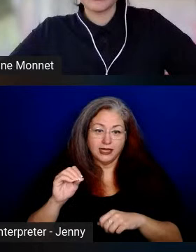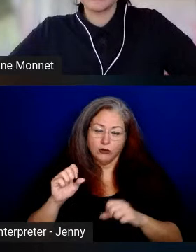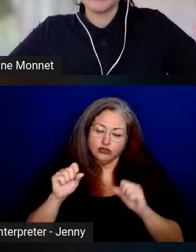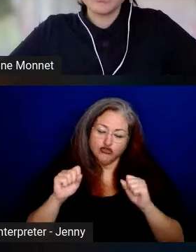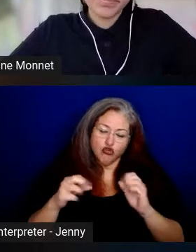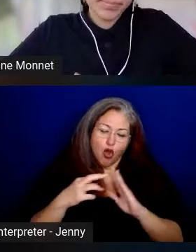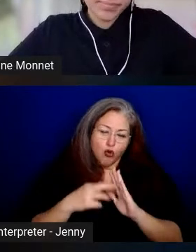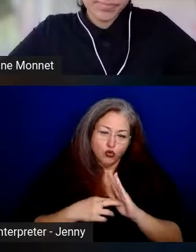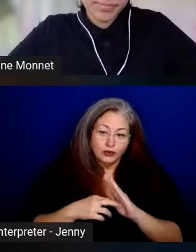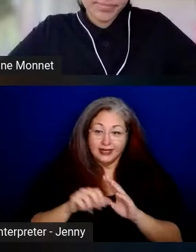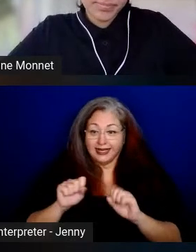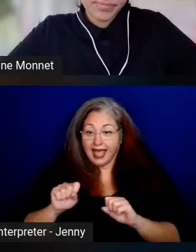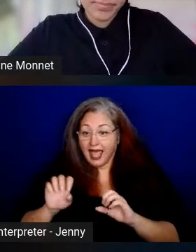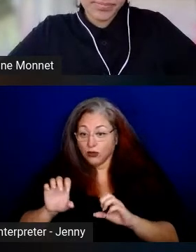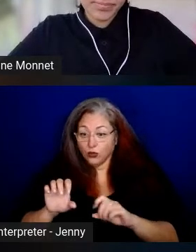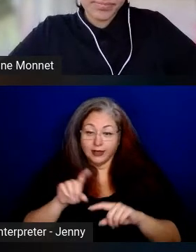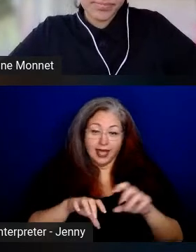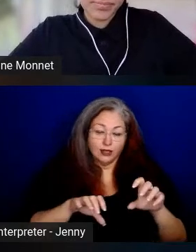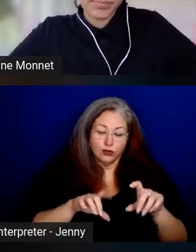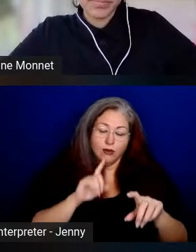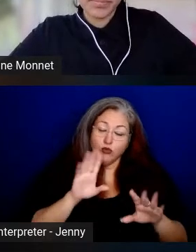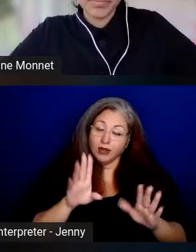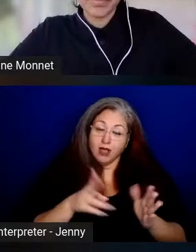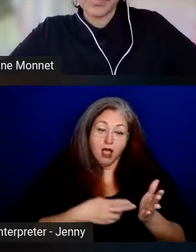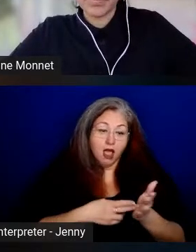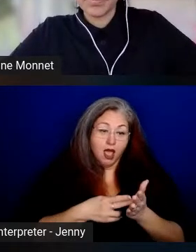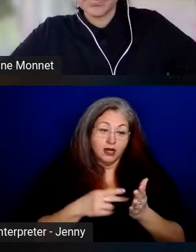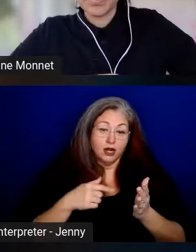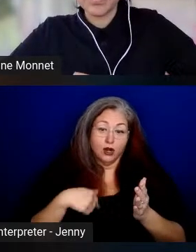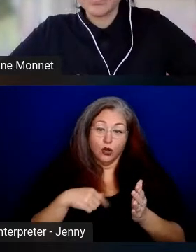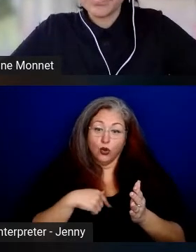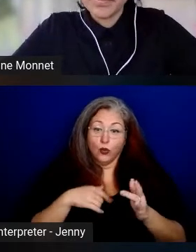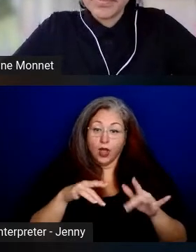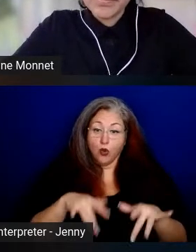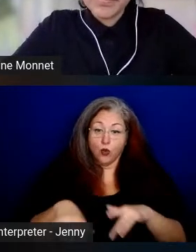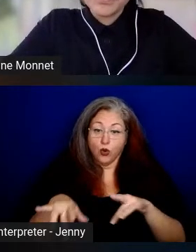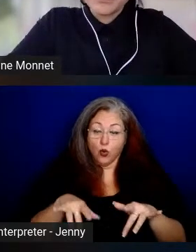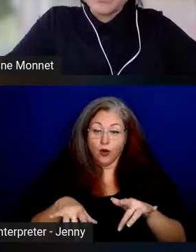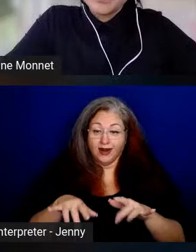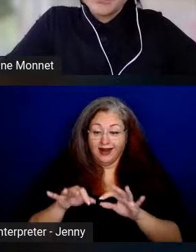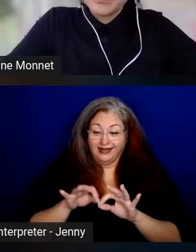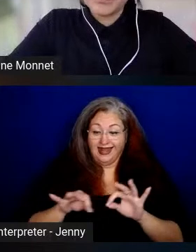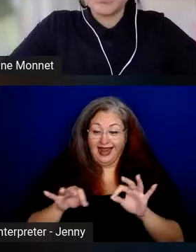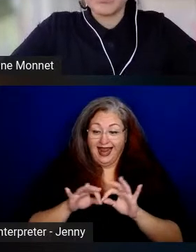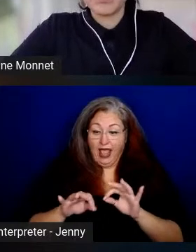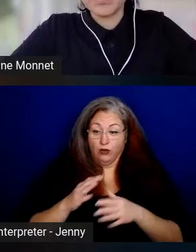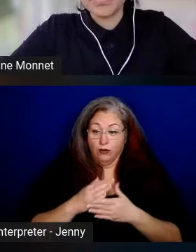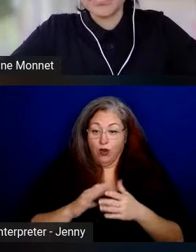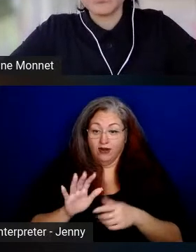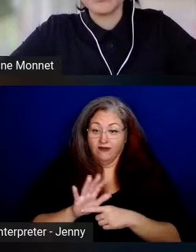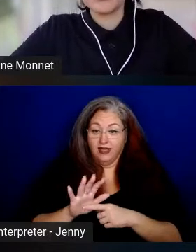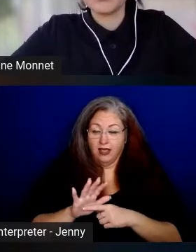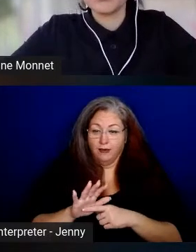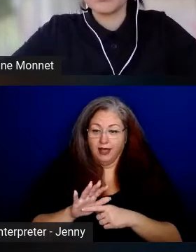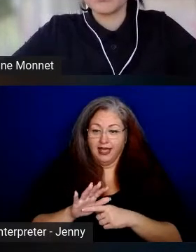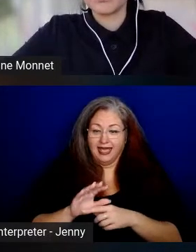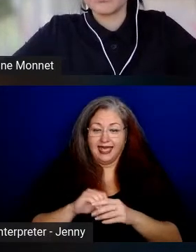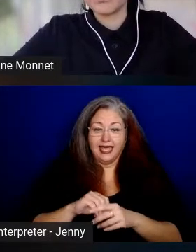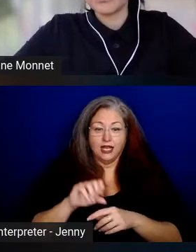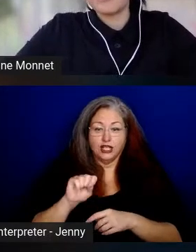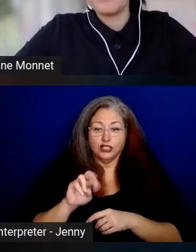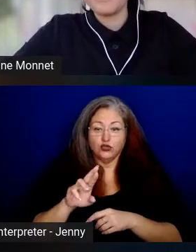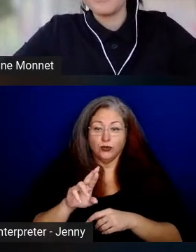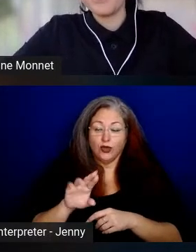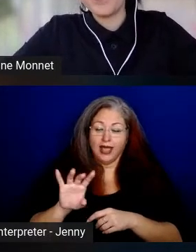do. And honestly, we recorded the language version of the film in a Super 8 motel